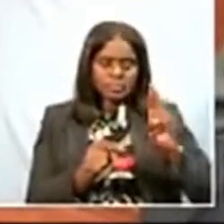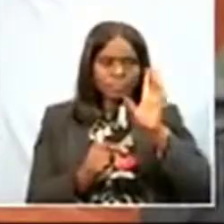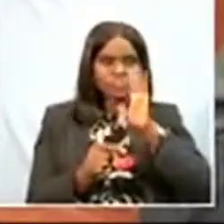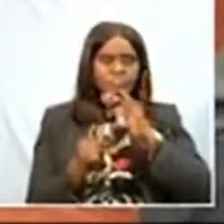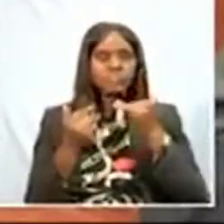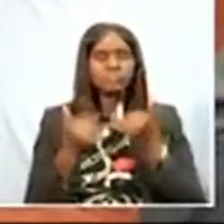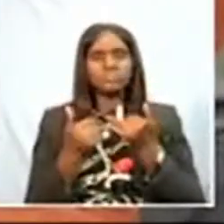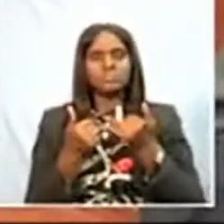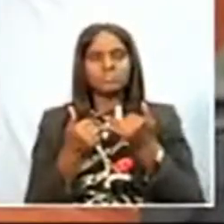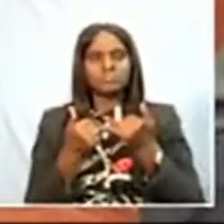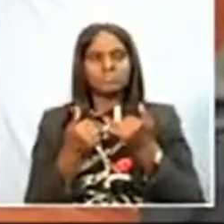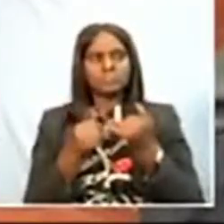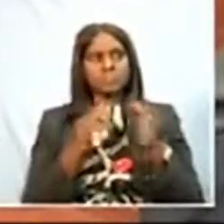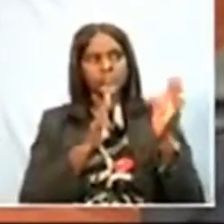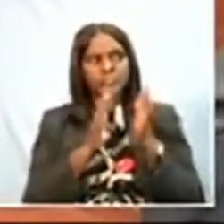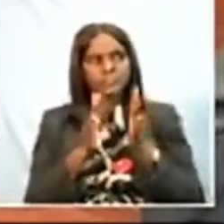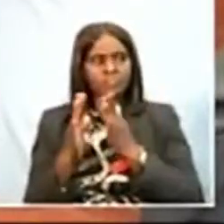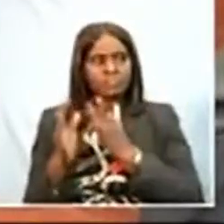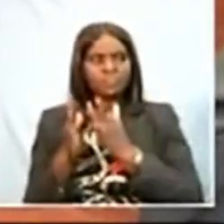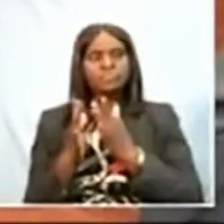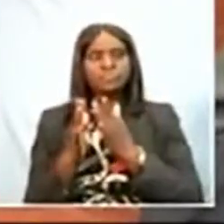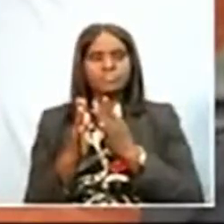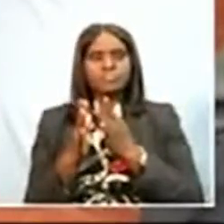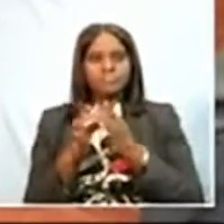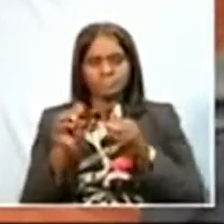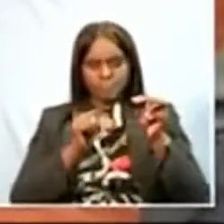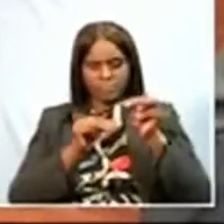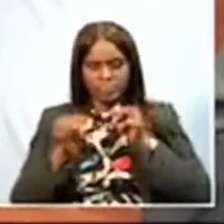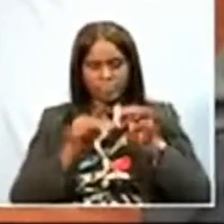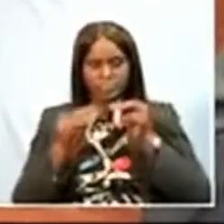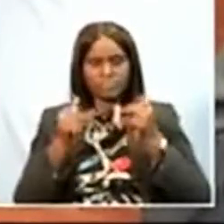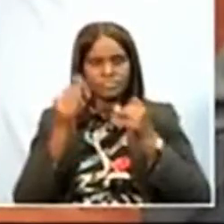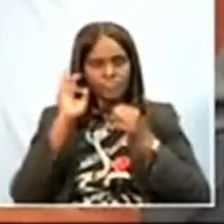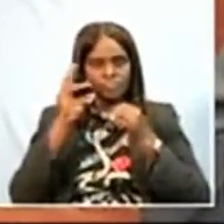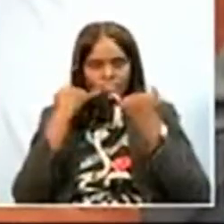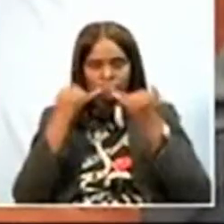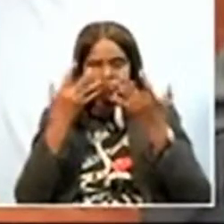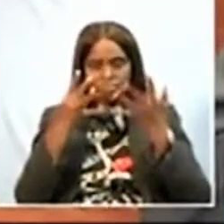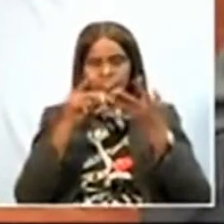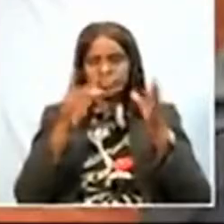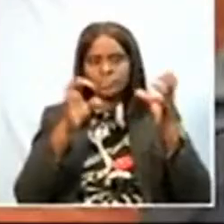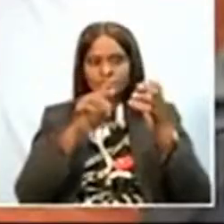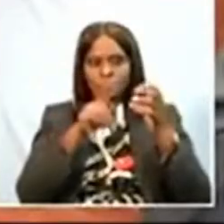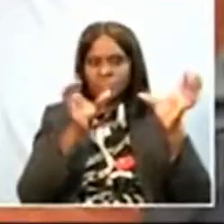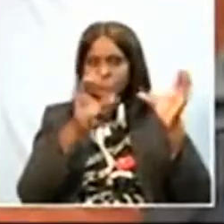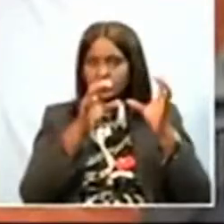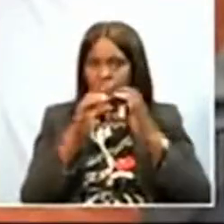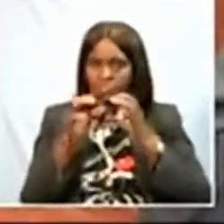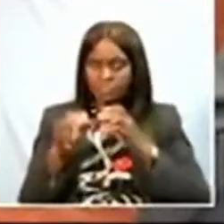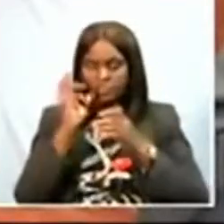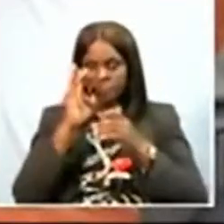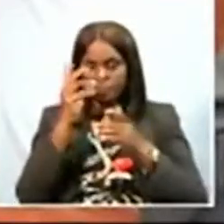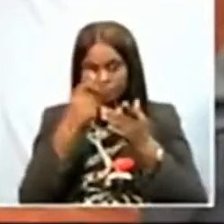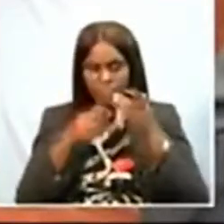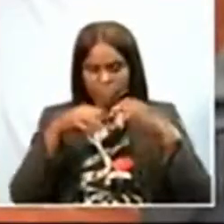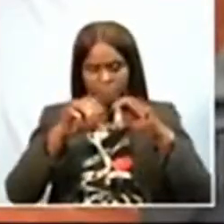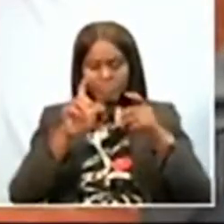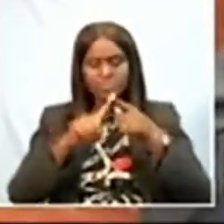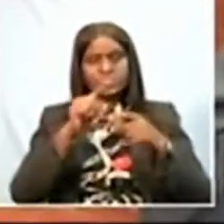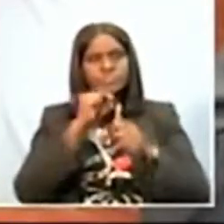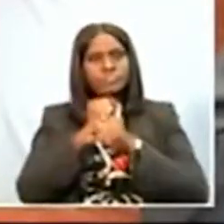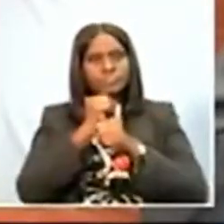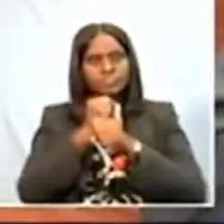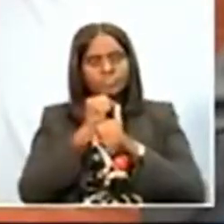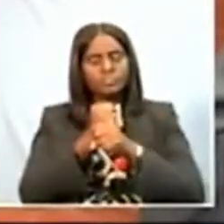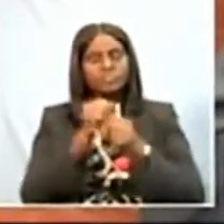now. The remedial measure. Management wishes to inform the committee that Council will continue enforcing